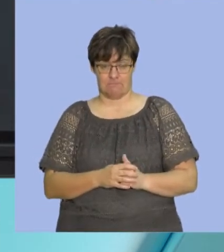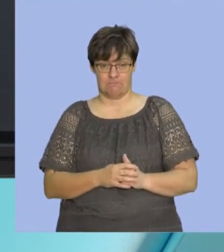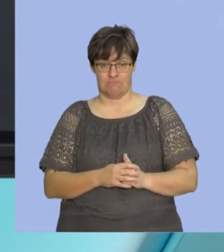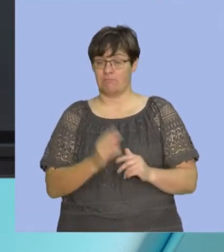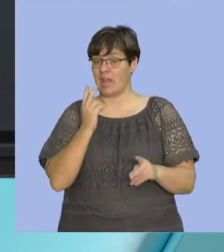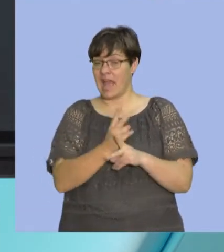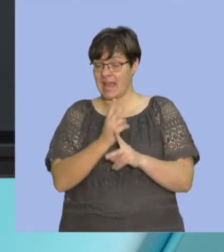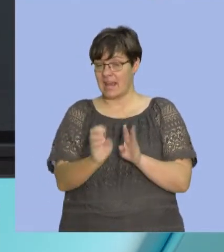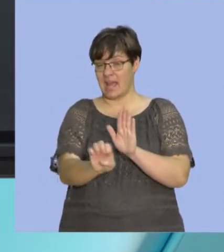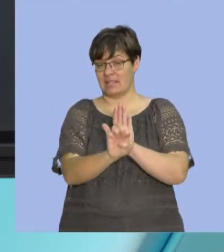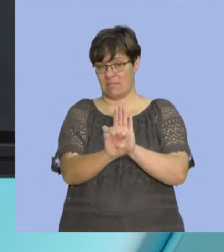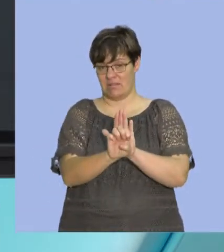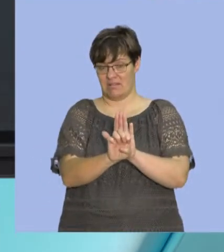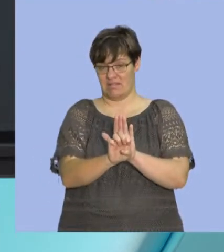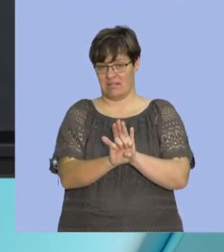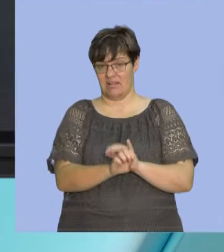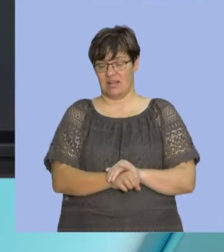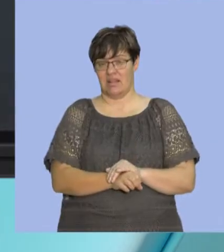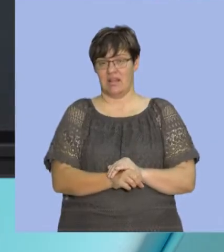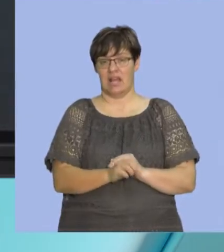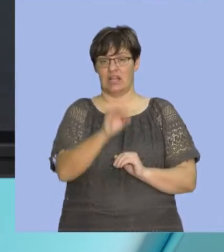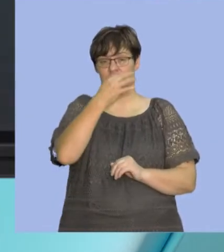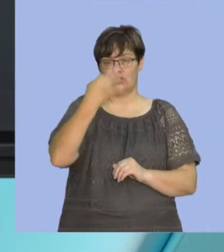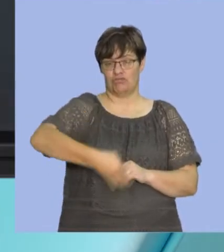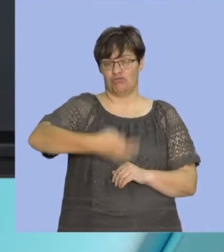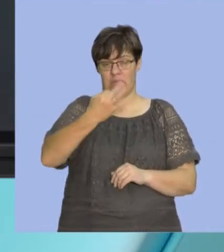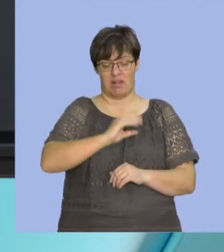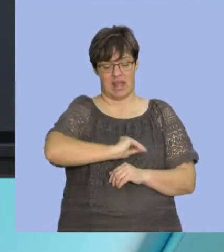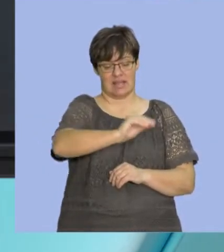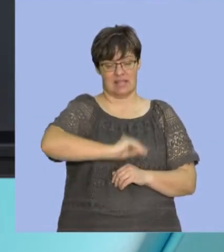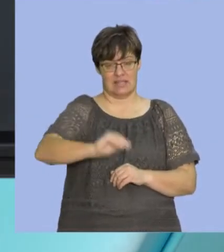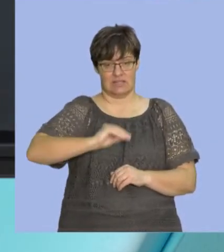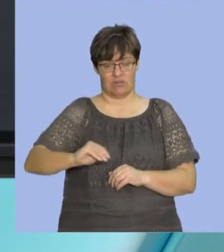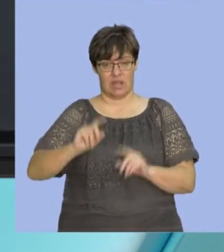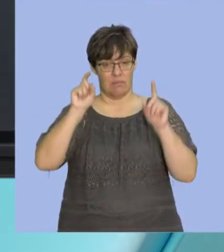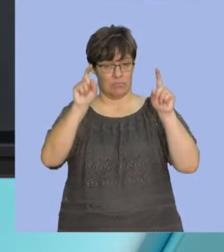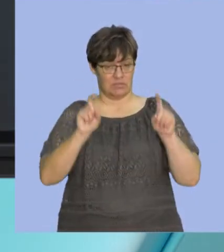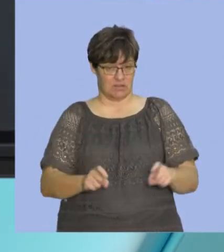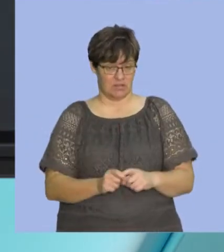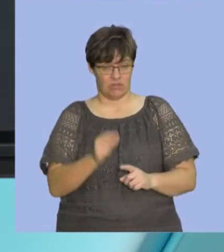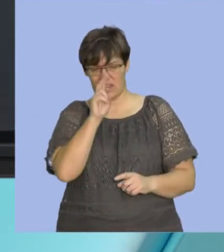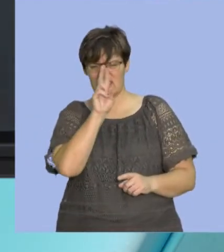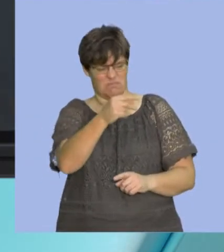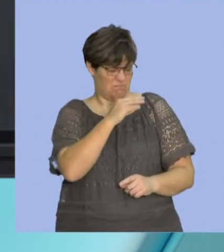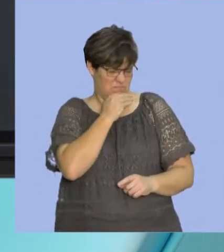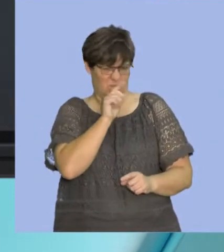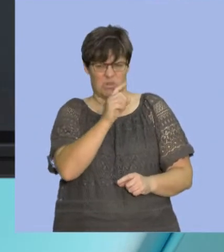the example of the triple entry principle. Let's just go back and explain that one so you can see what I'm